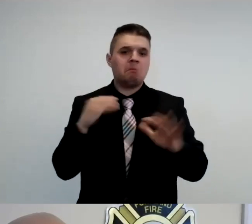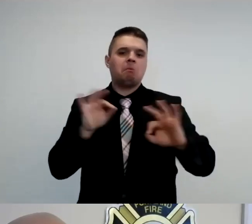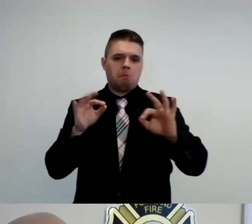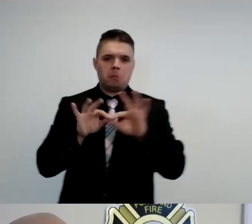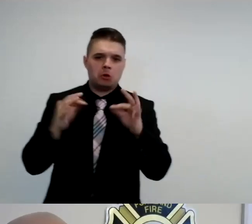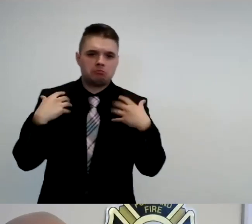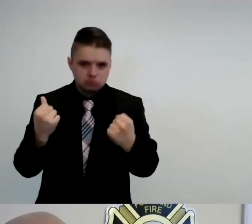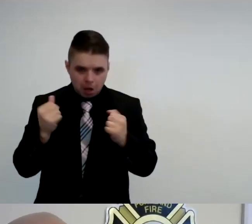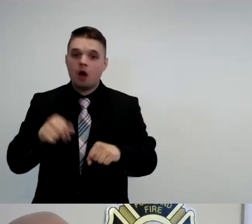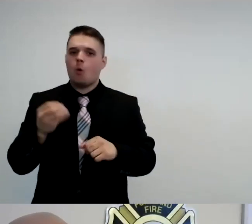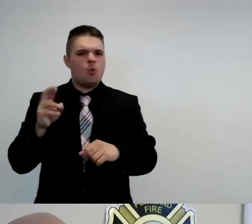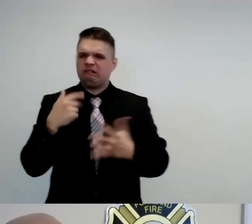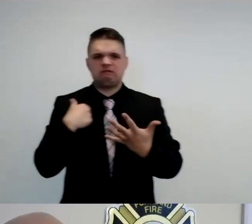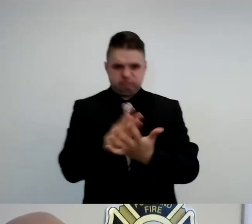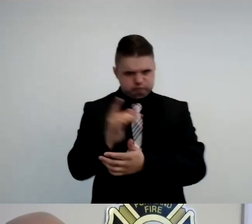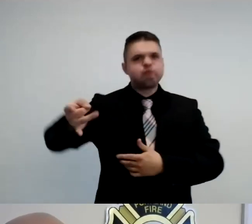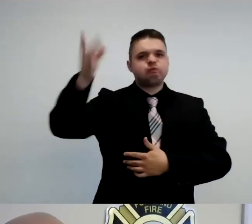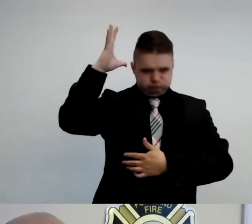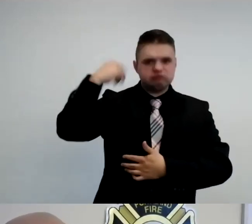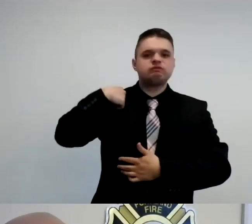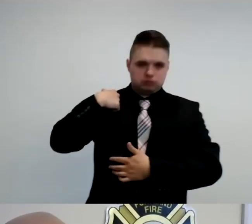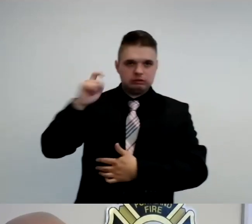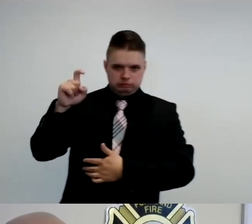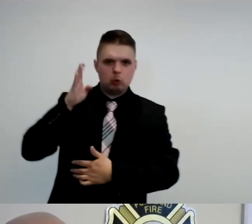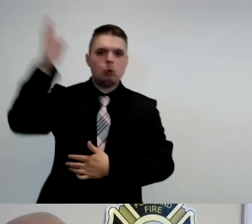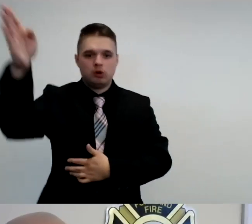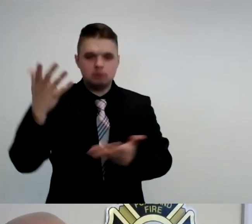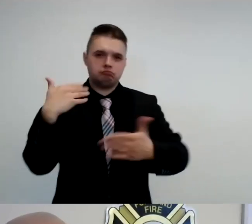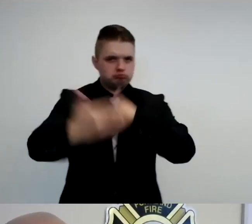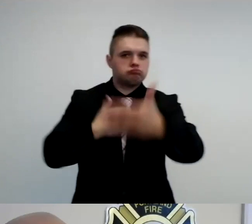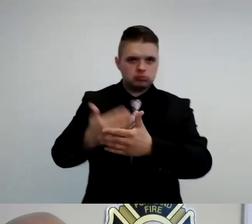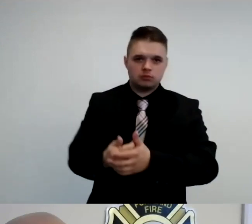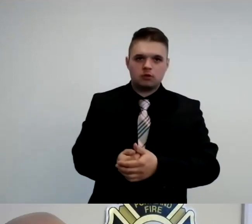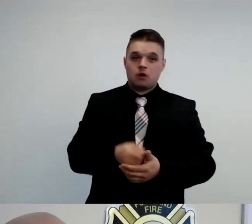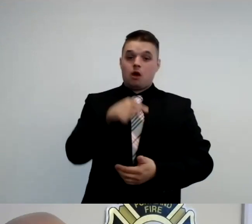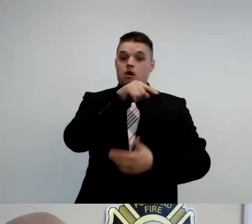at whatever level of risk that it tells you at the very end.